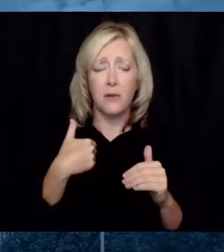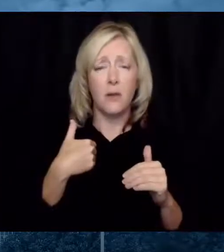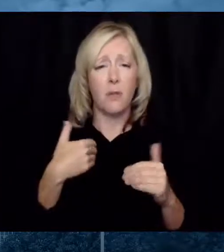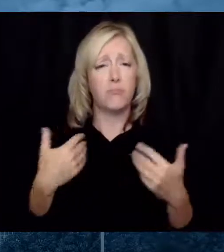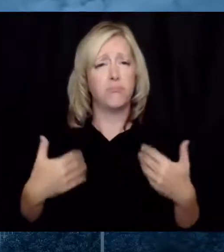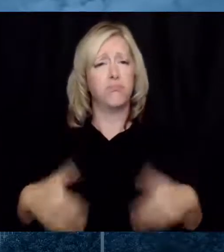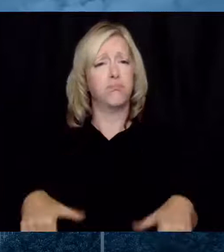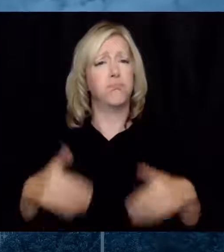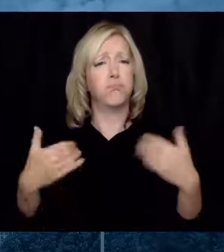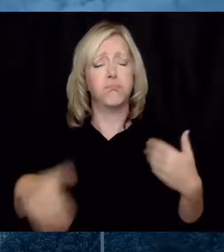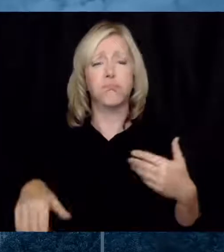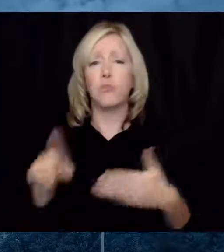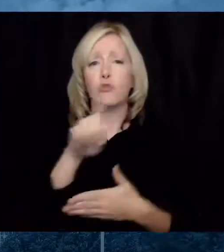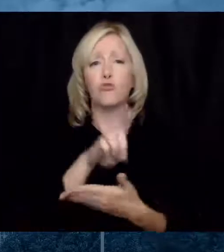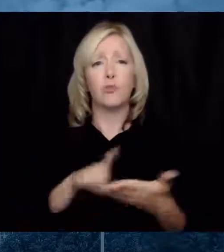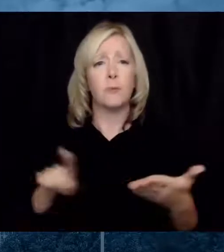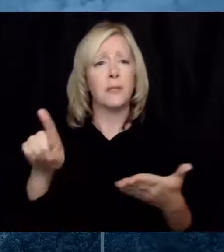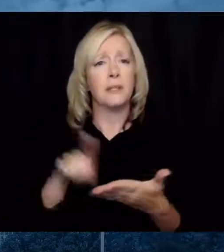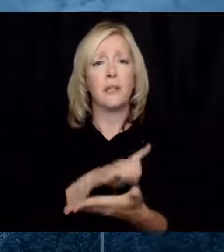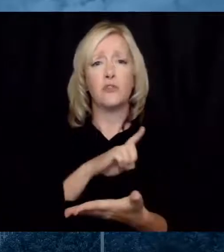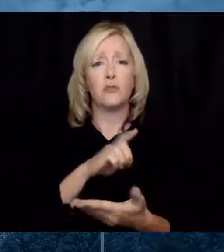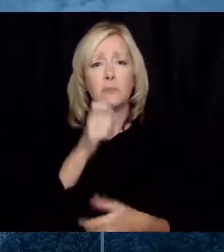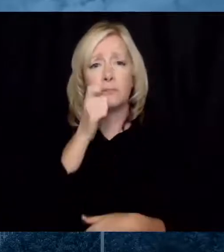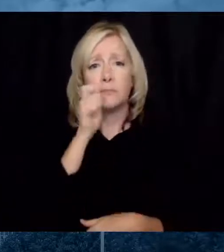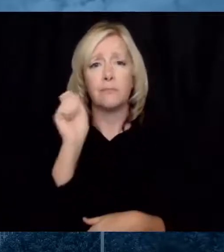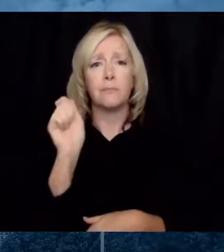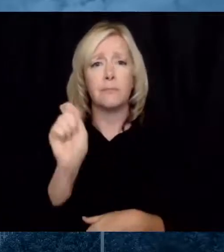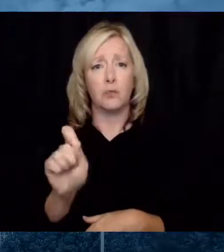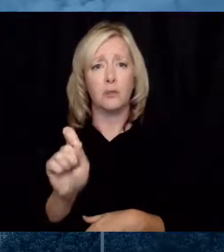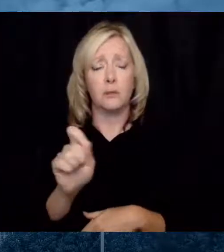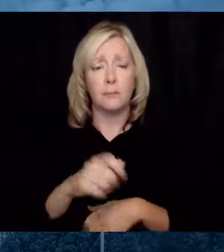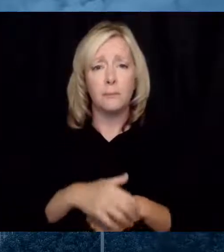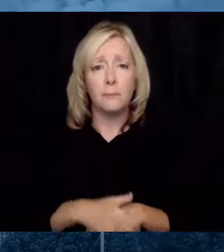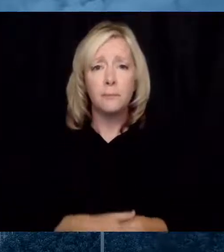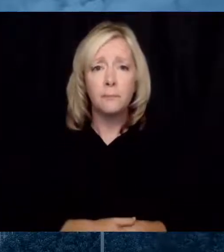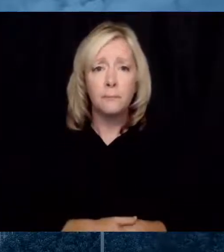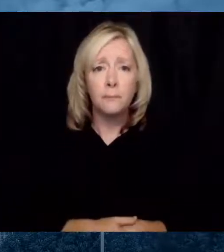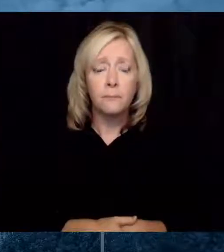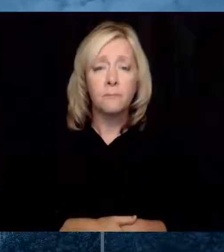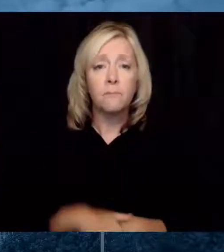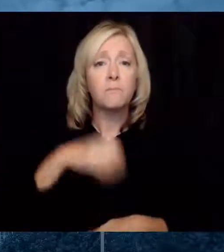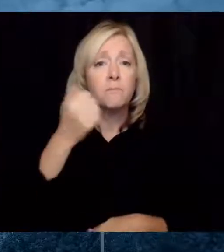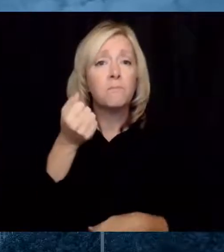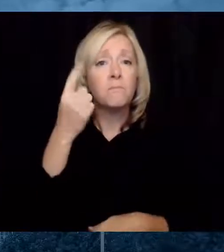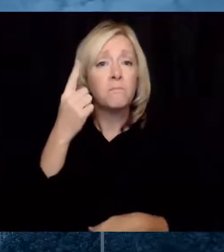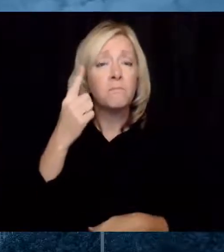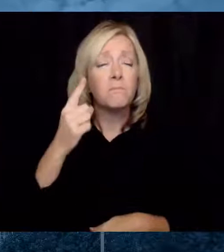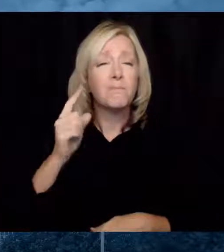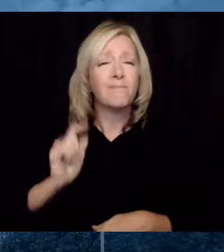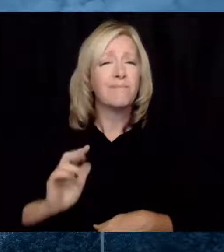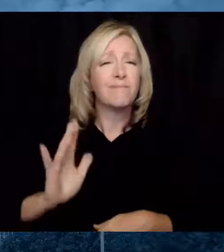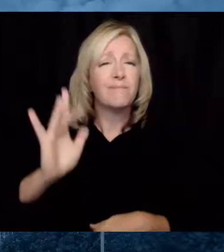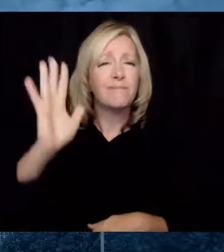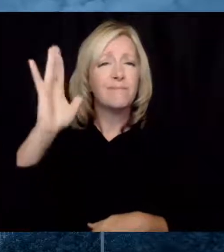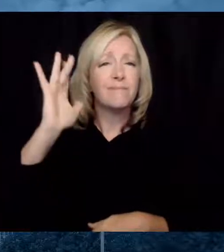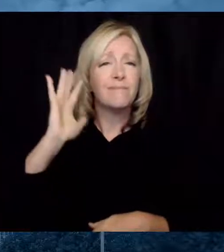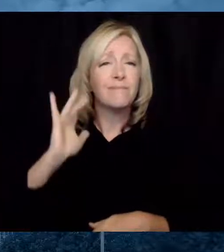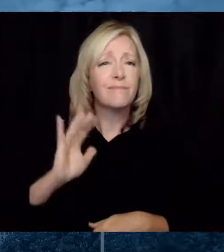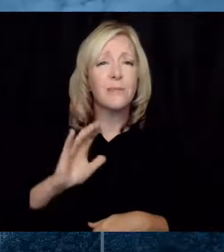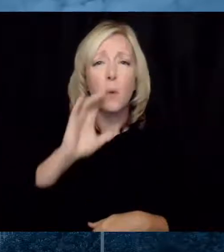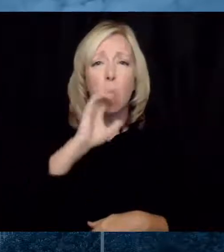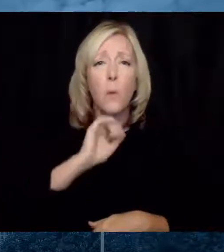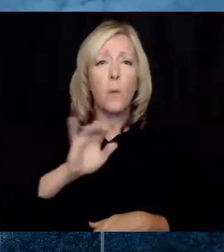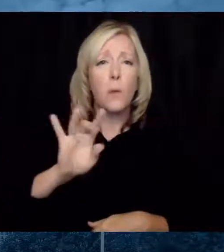is discrimination, period. However, an antiquated 83-year-old